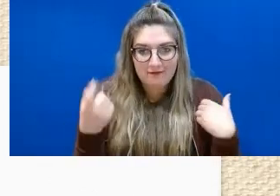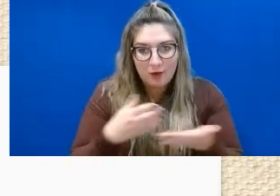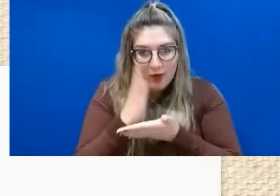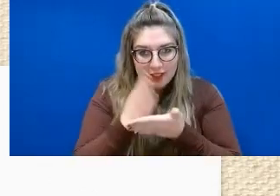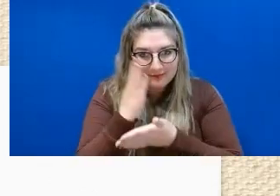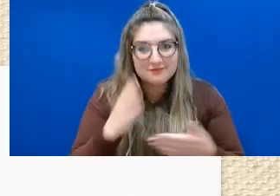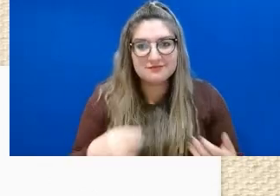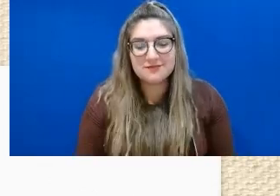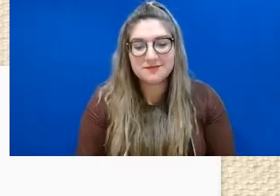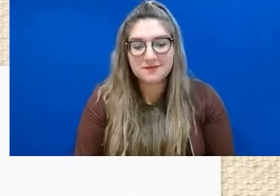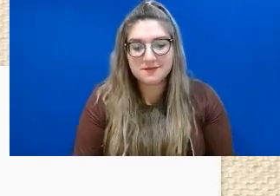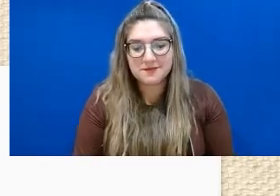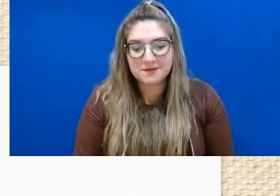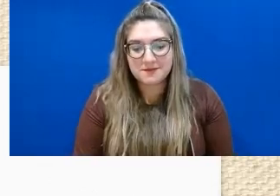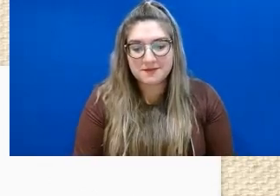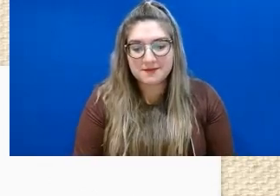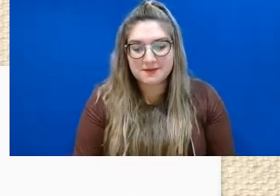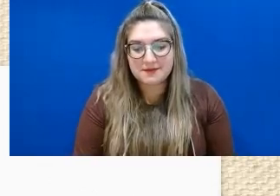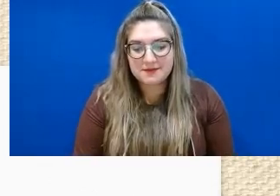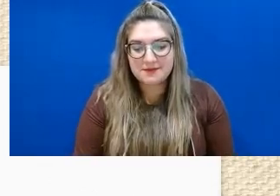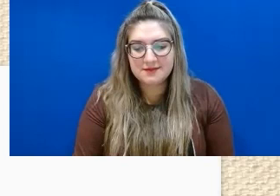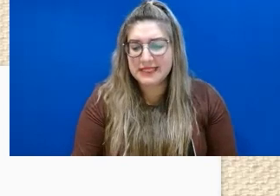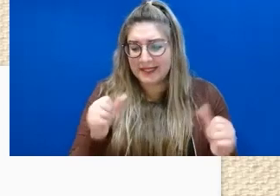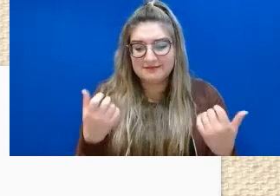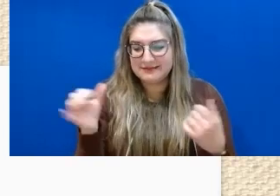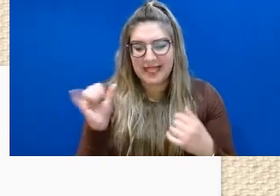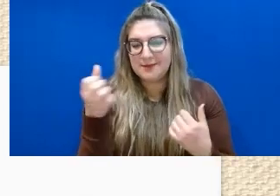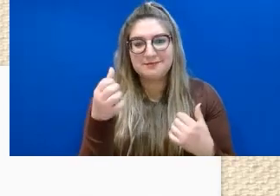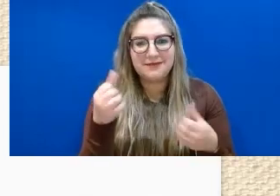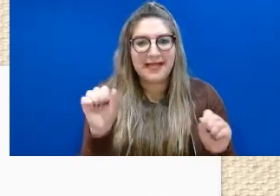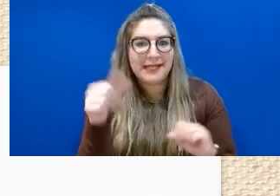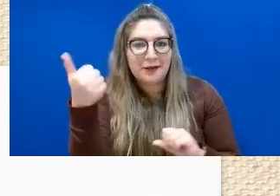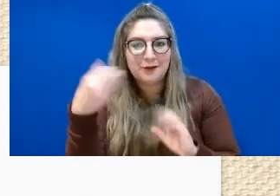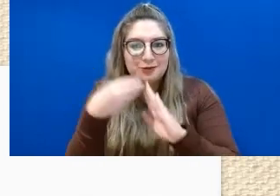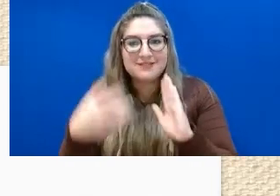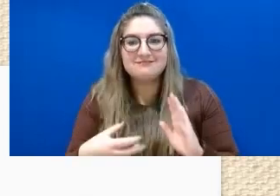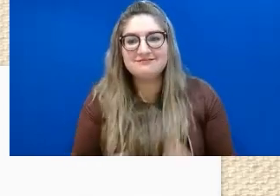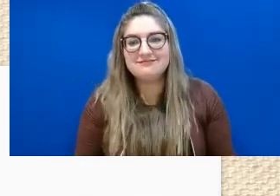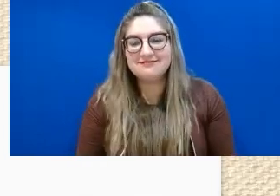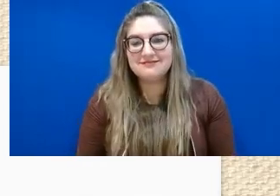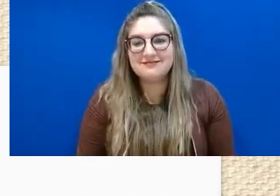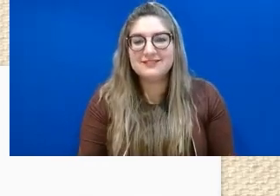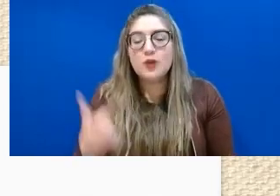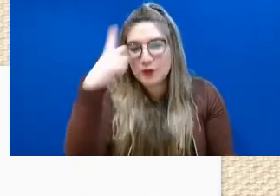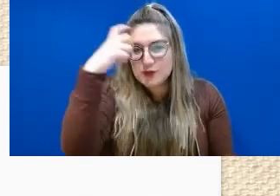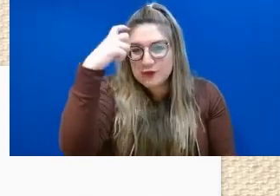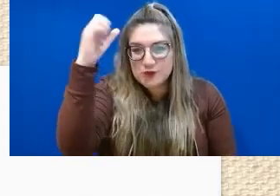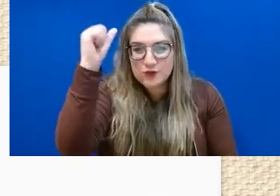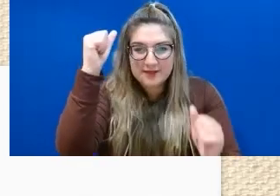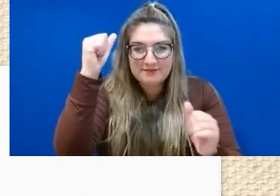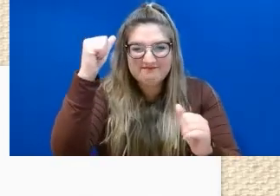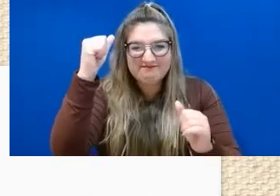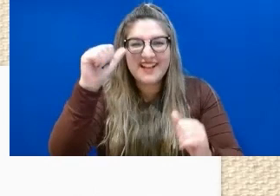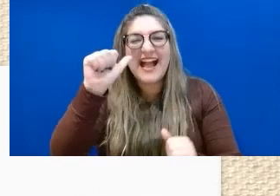as any other student. Okay, So the DreamAct students, that's a